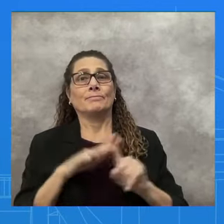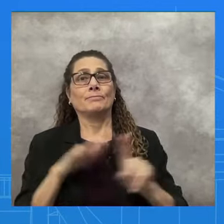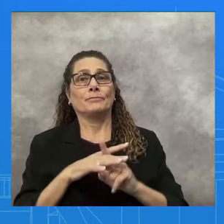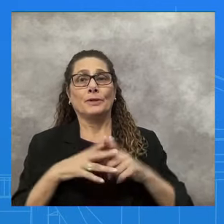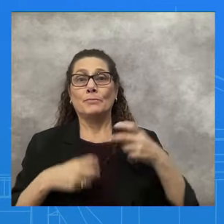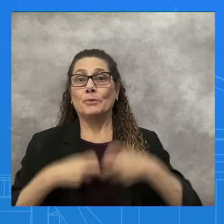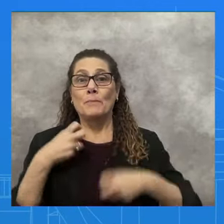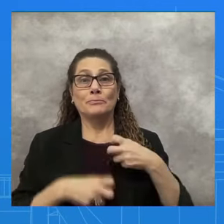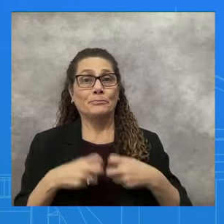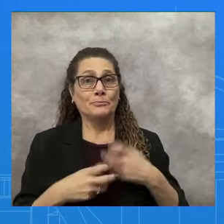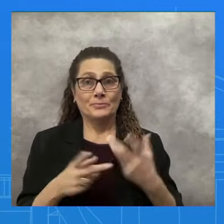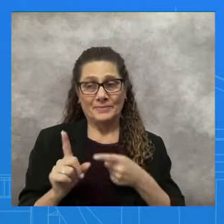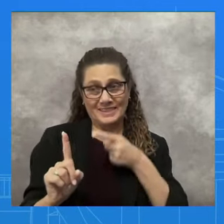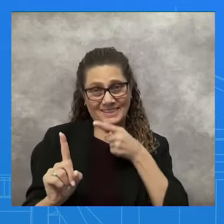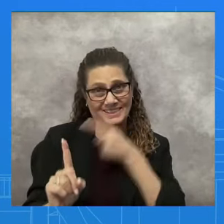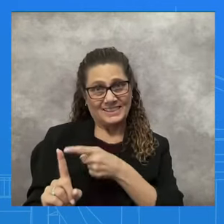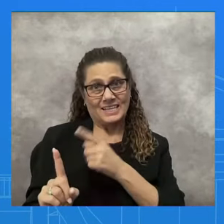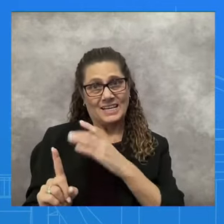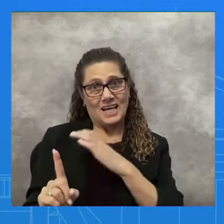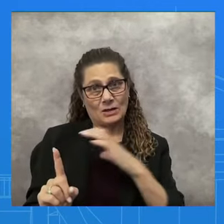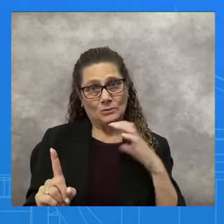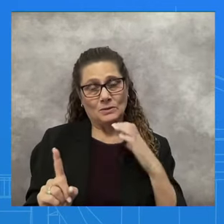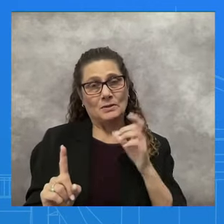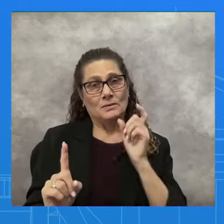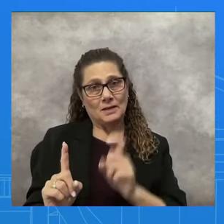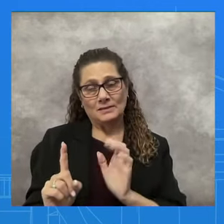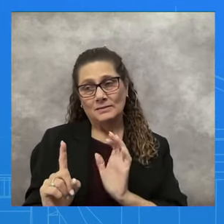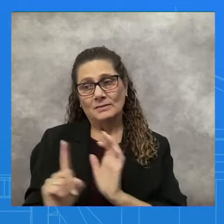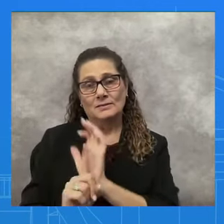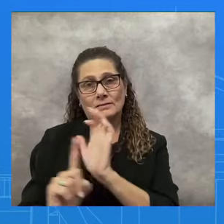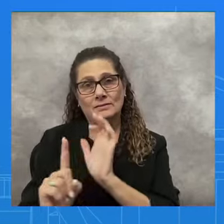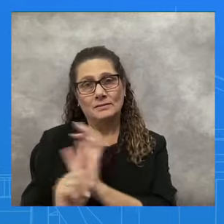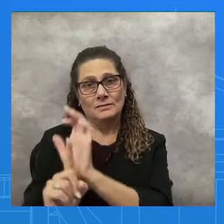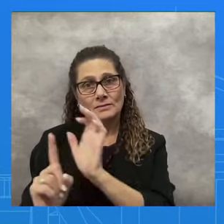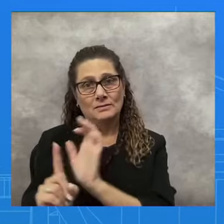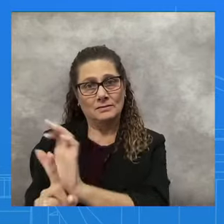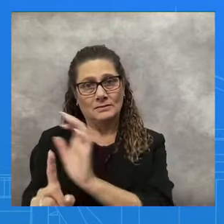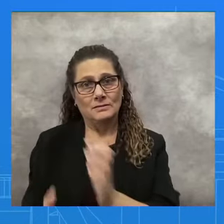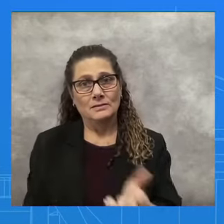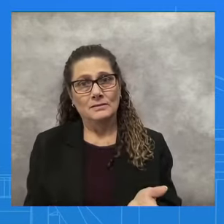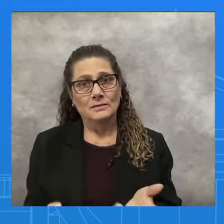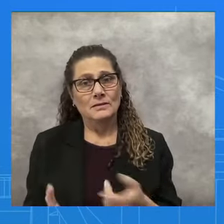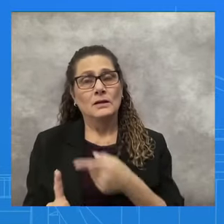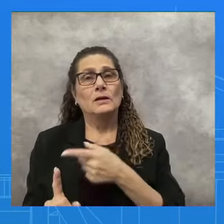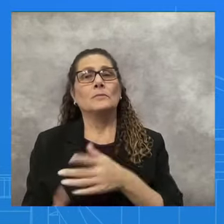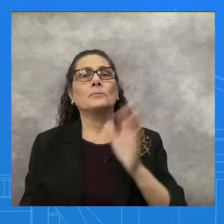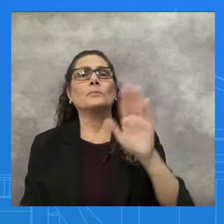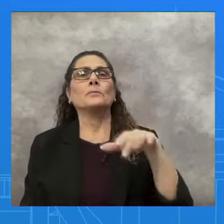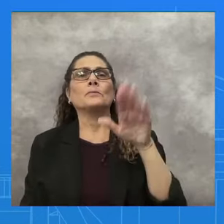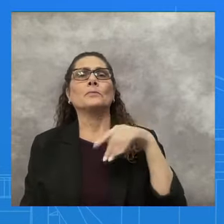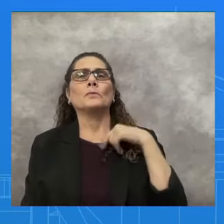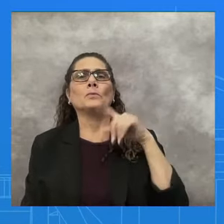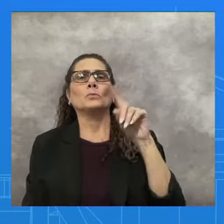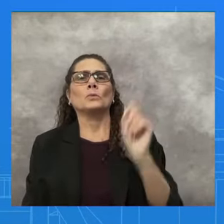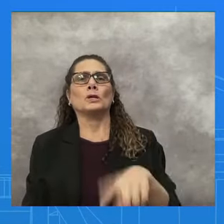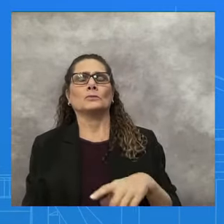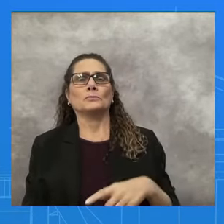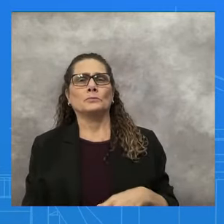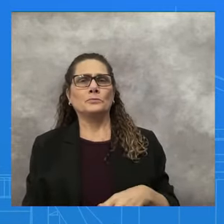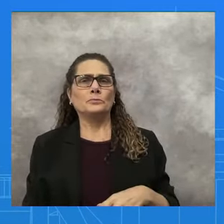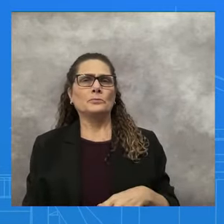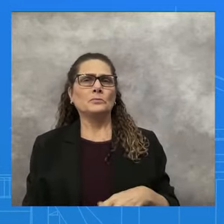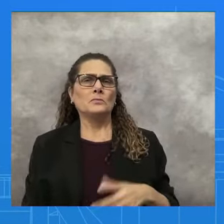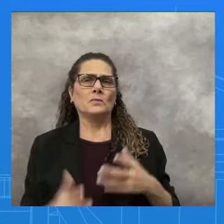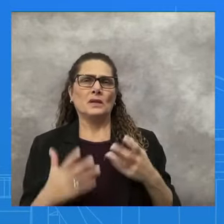the pressure on them to do that. If I'm not mistaken, it's already illegal in most places for people under 18 to have guns. Is this an enforcement issue? Is it that